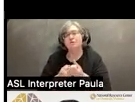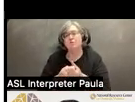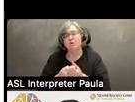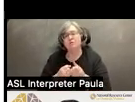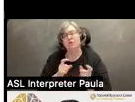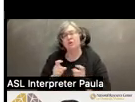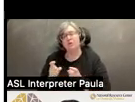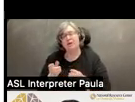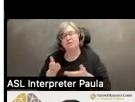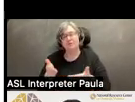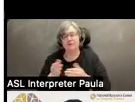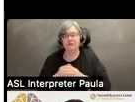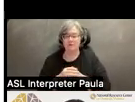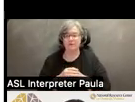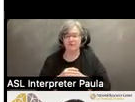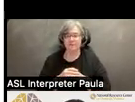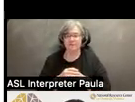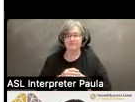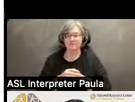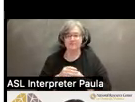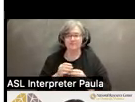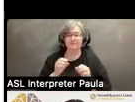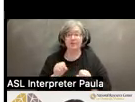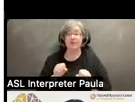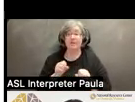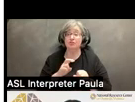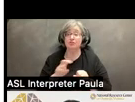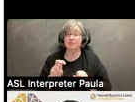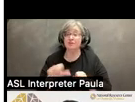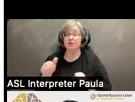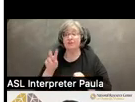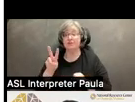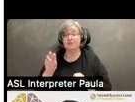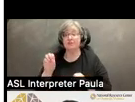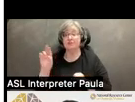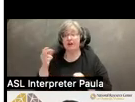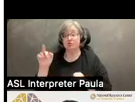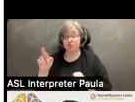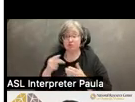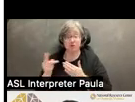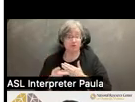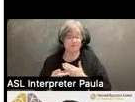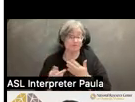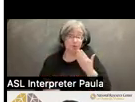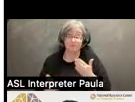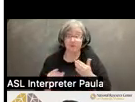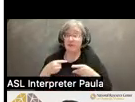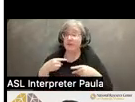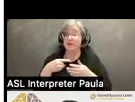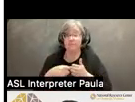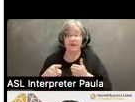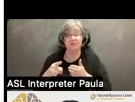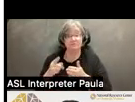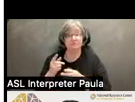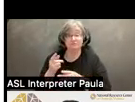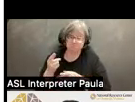can go on to either another voucher program or market rent, whatever works for